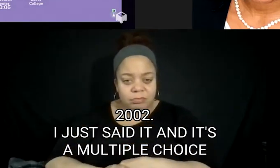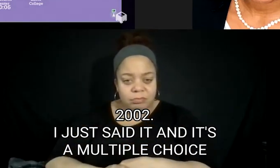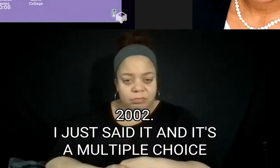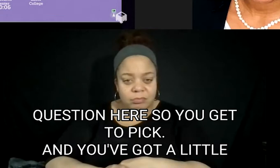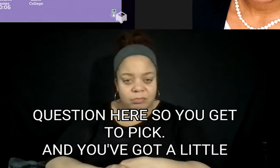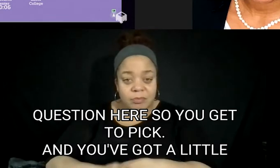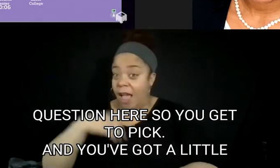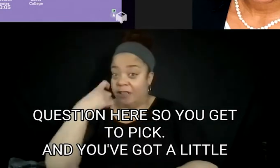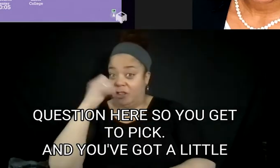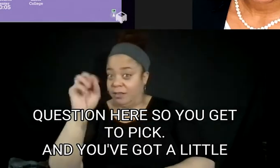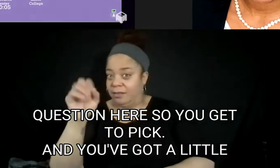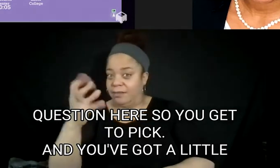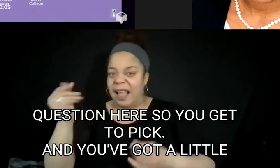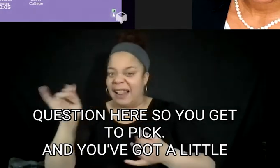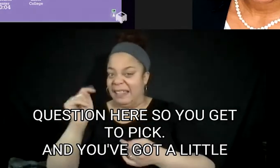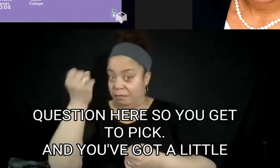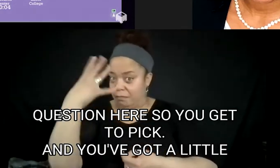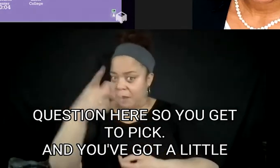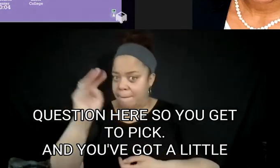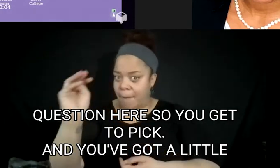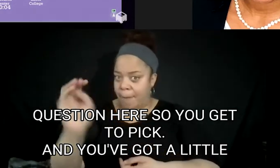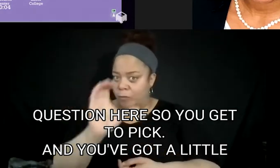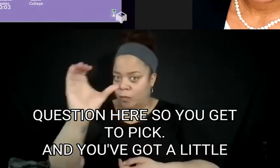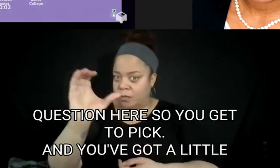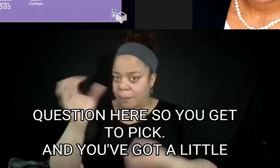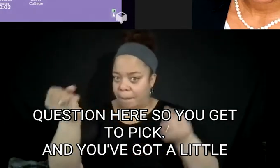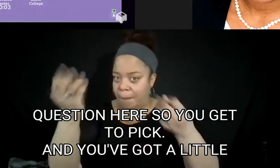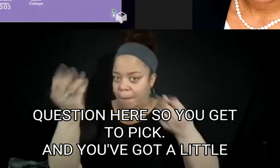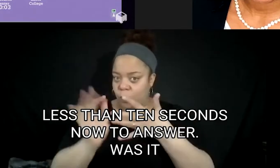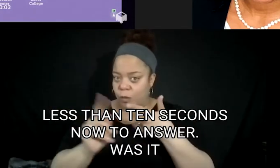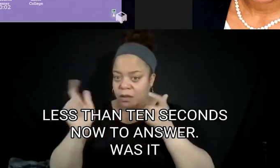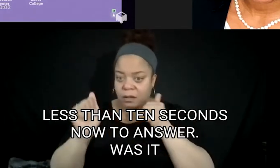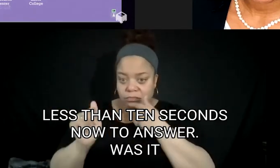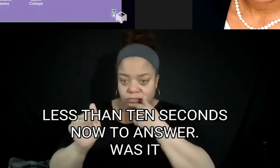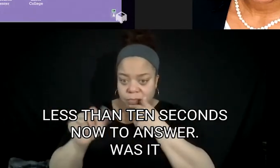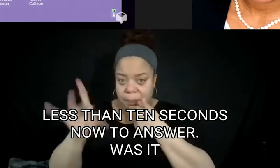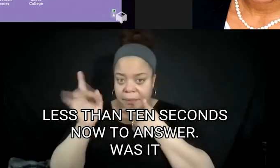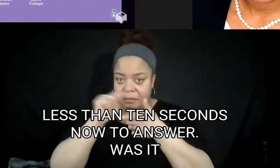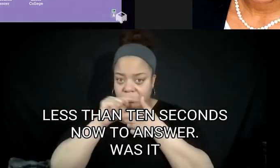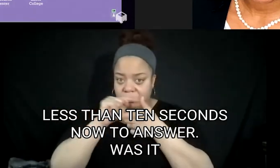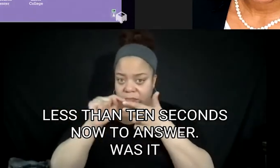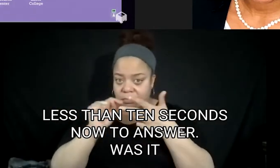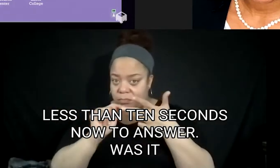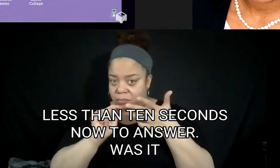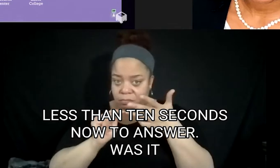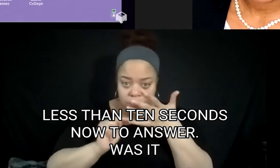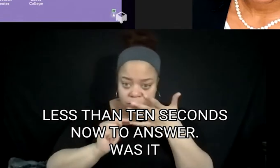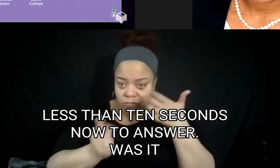answer. Was it the Aspen Institute, Highlander Research Center, the National Labor College?